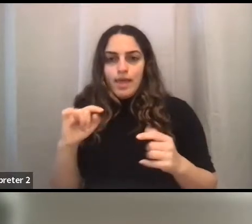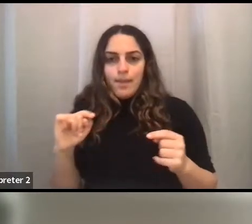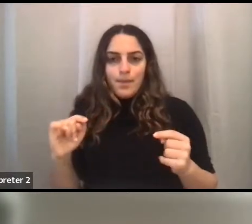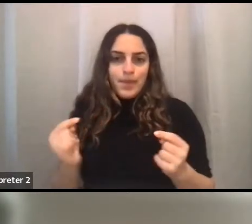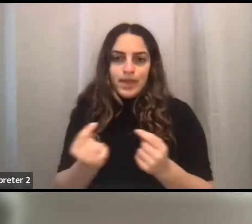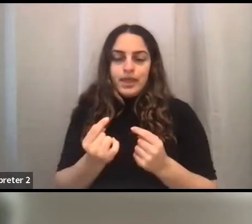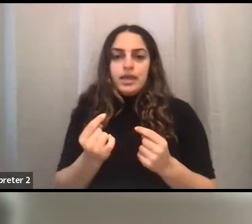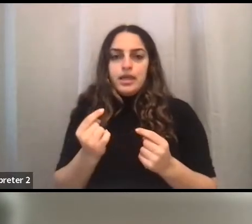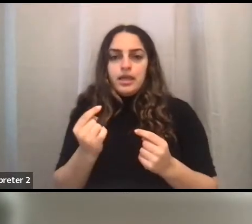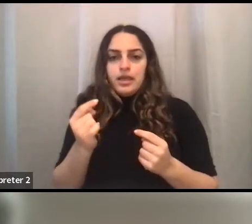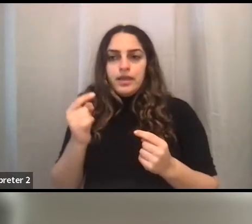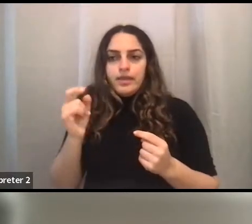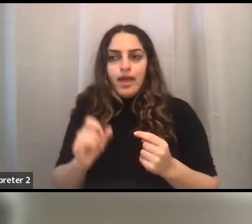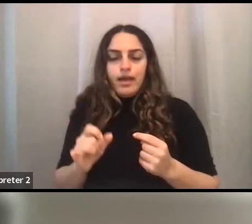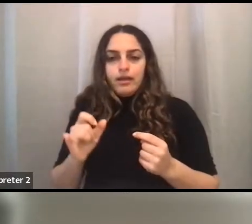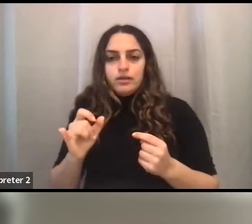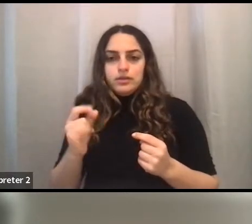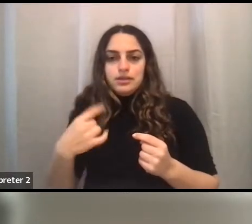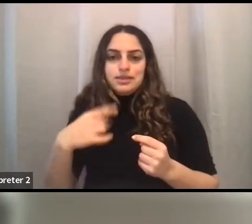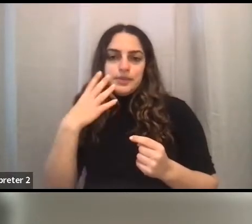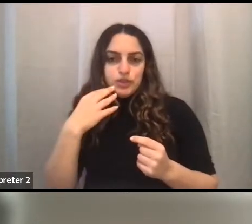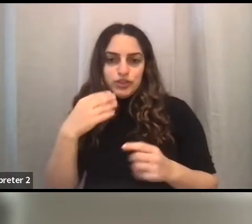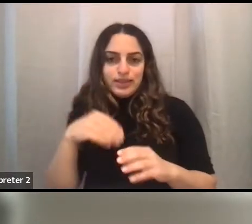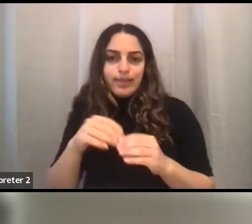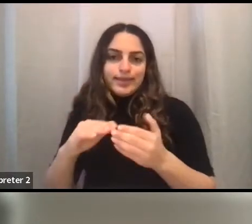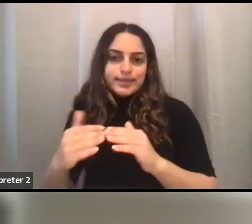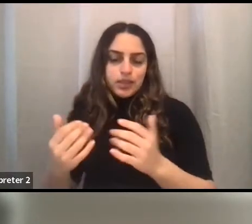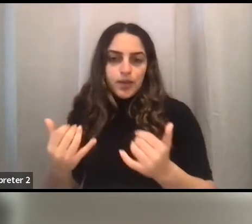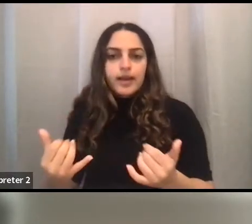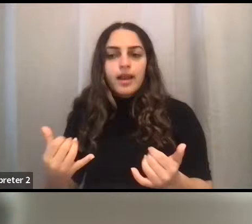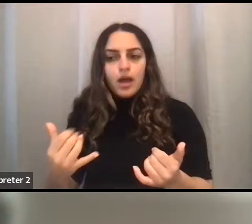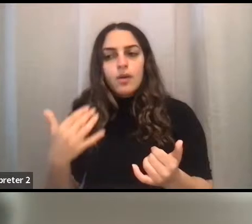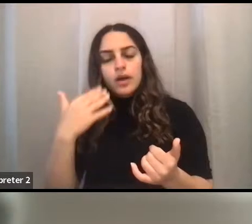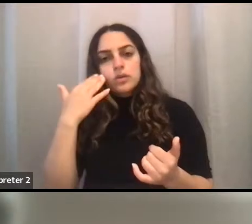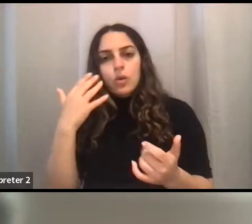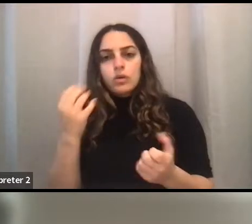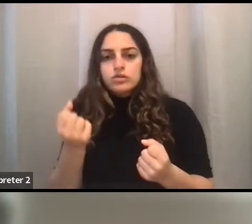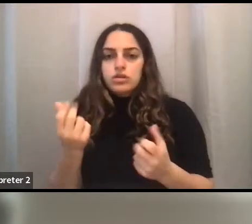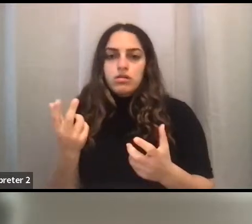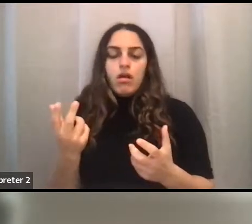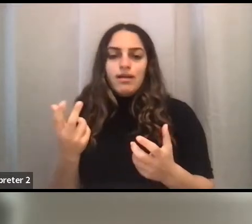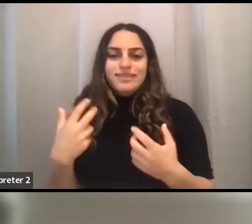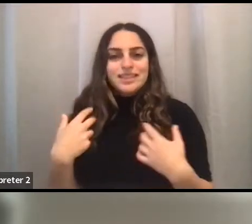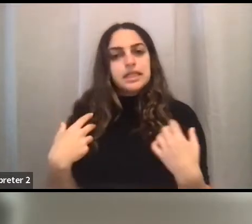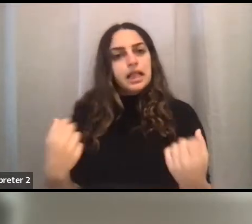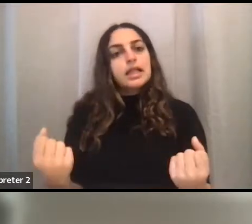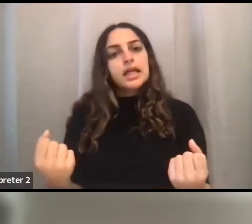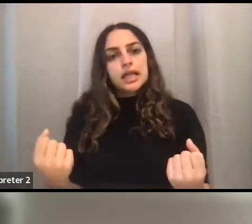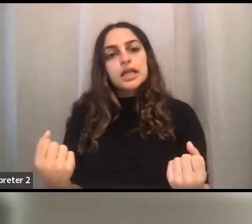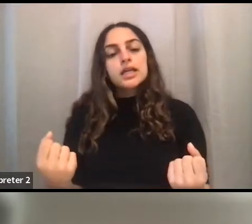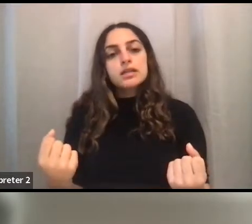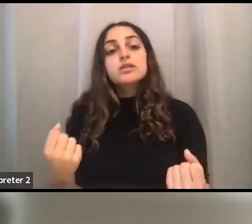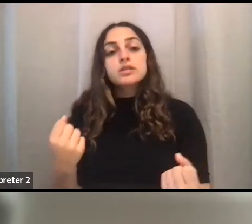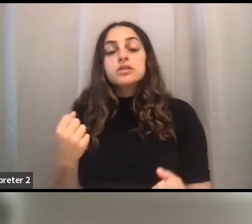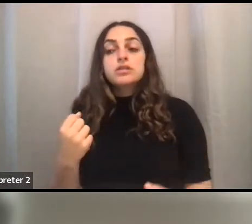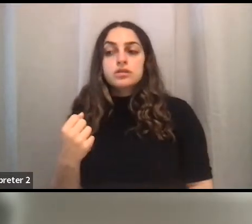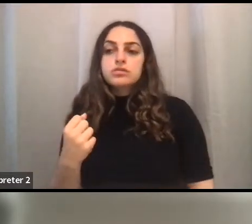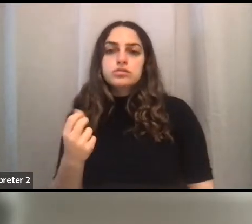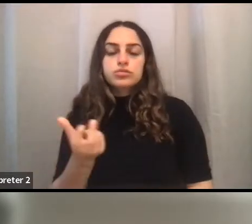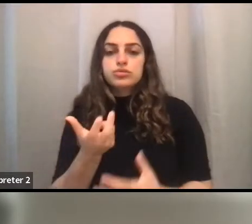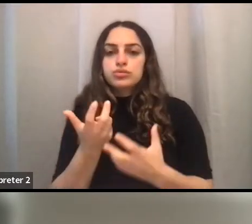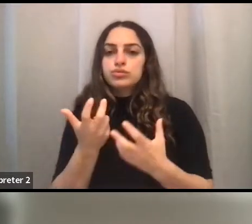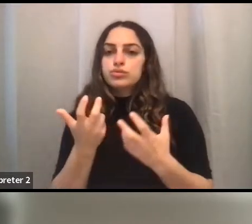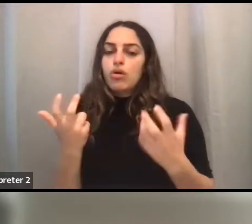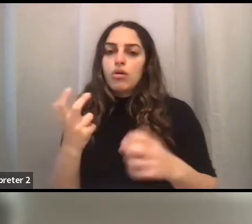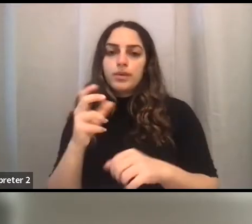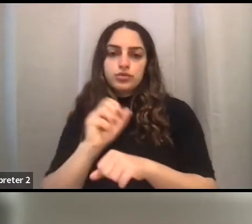through the city right now and i know that there's a lot of healing and so so much work to